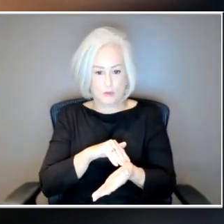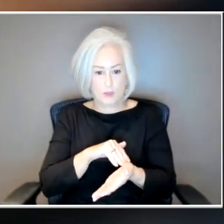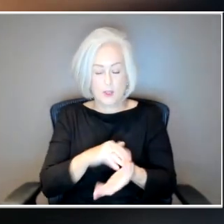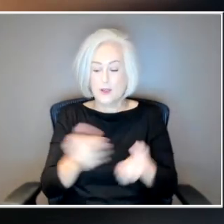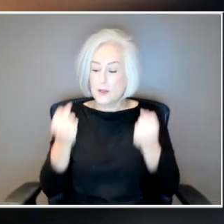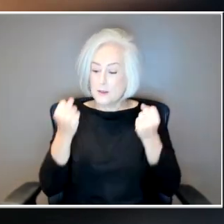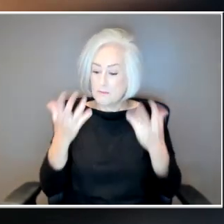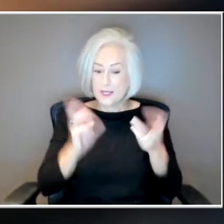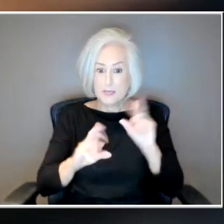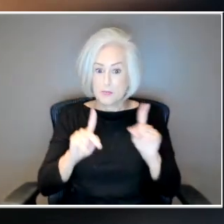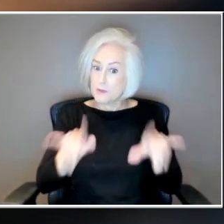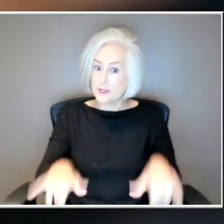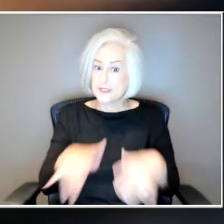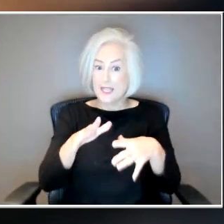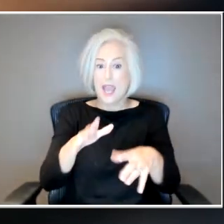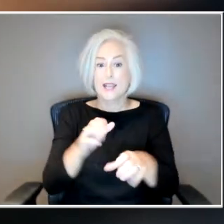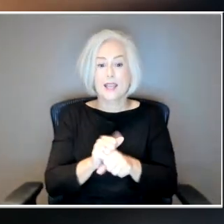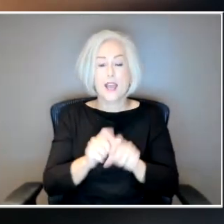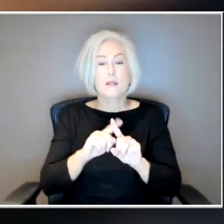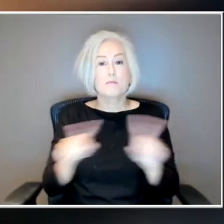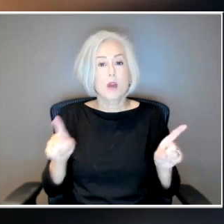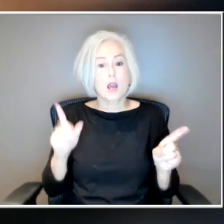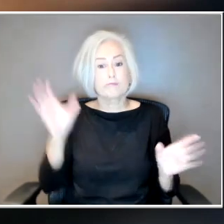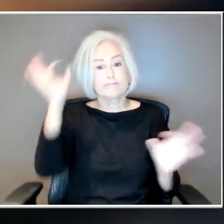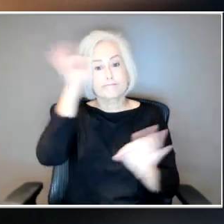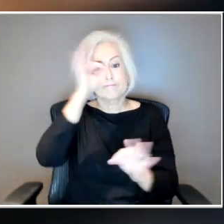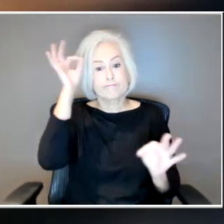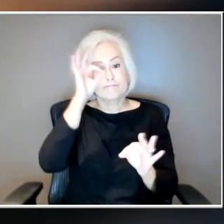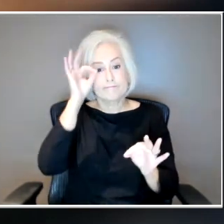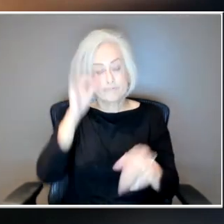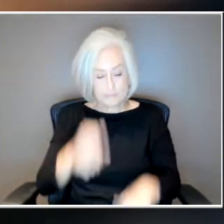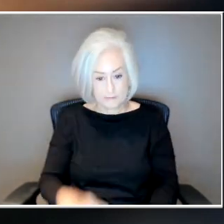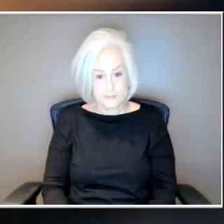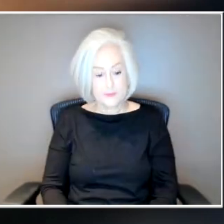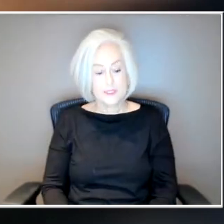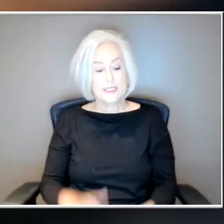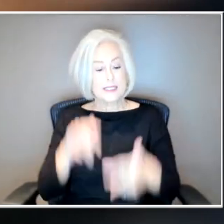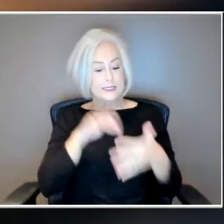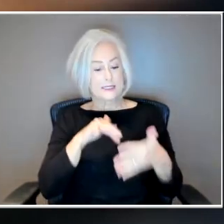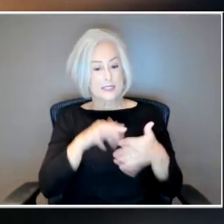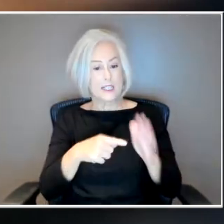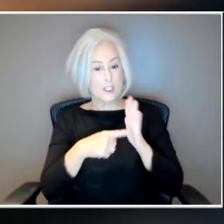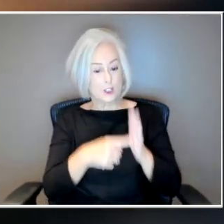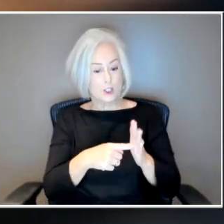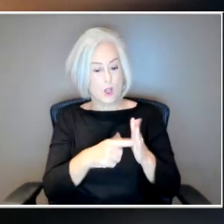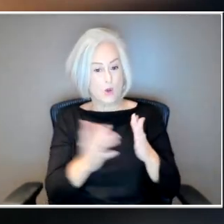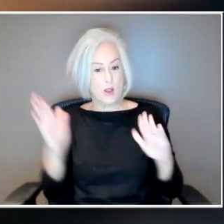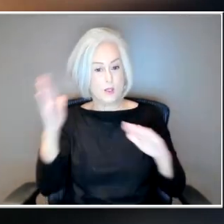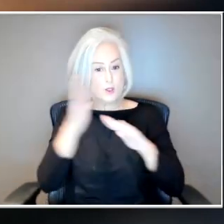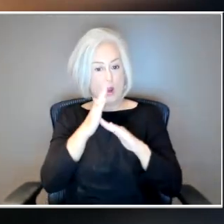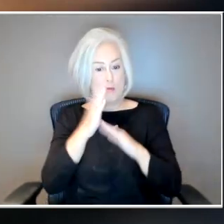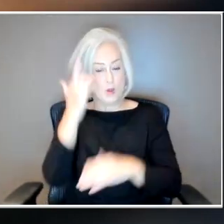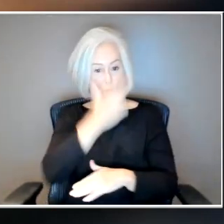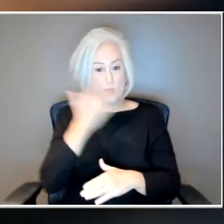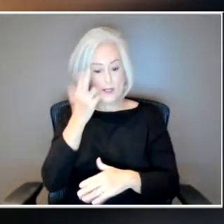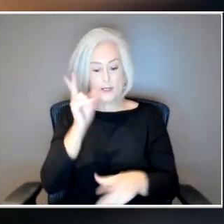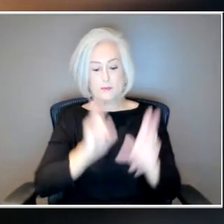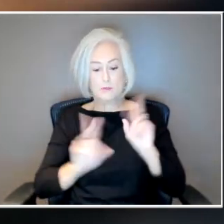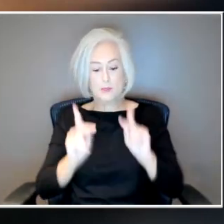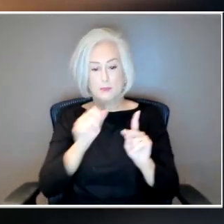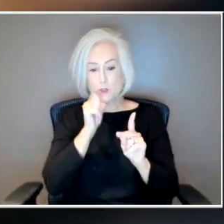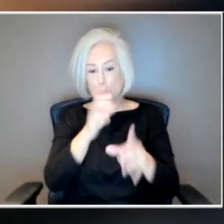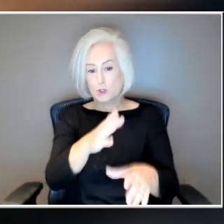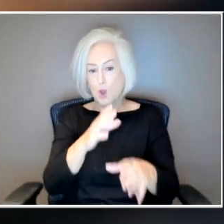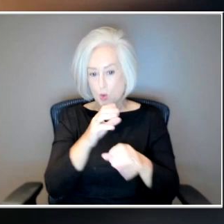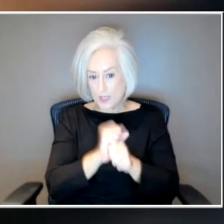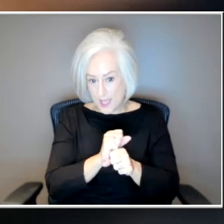actually eligible and don't realize it. And studies have actually shown that the number one reason that people don't get these low-dose screening CTs